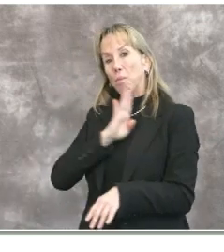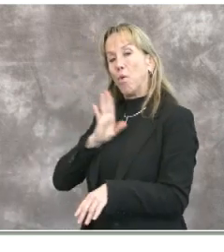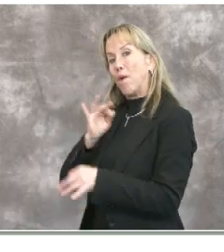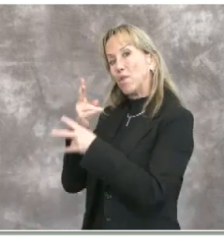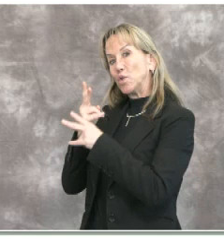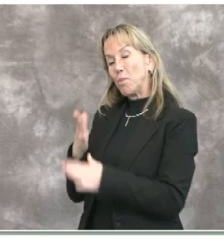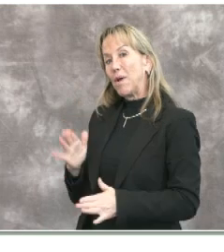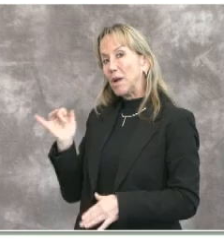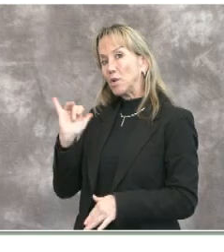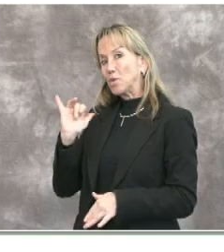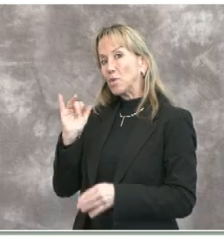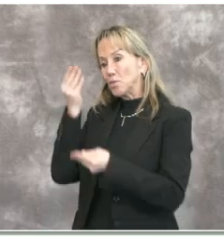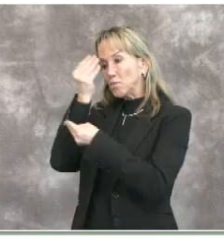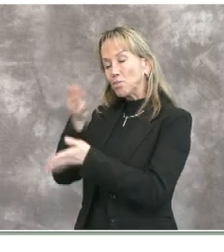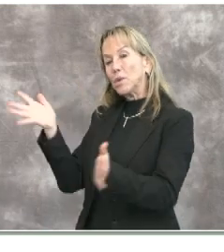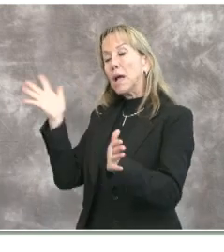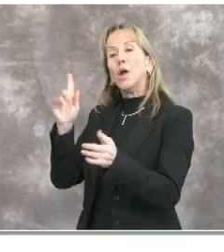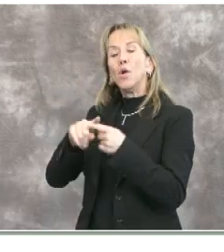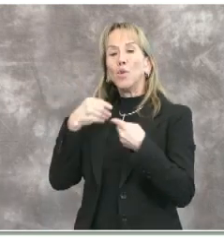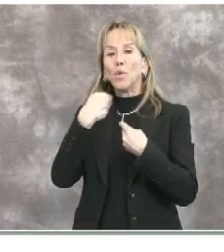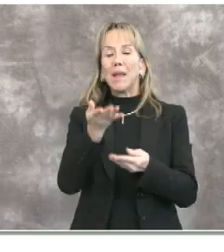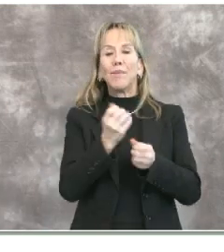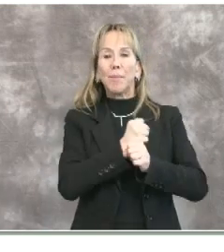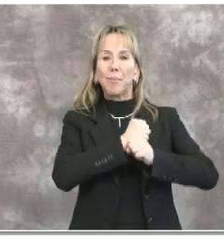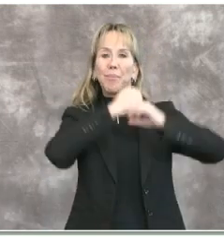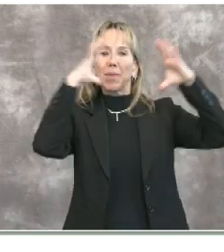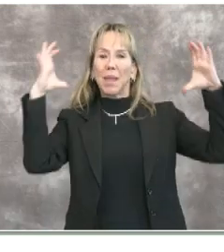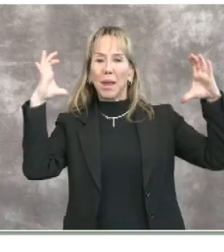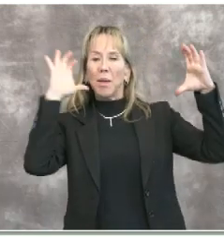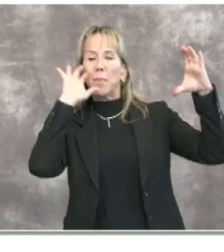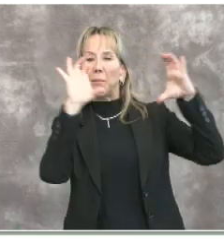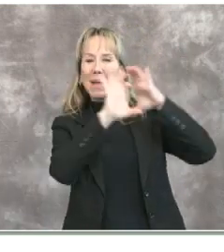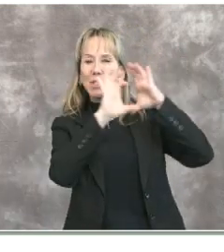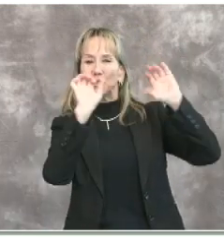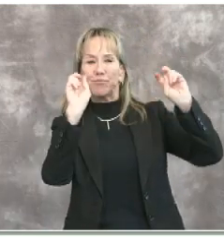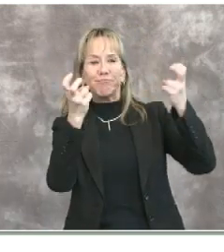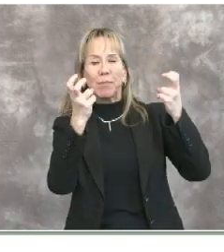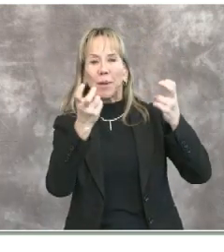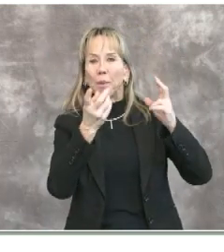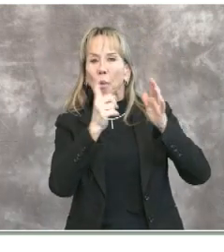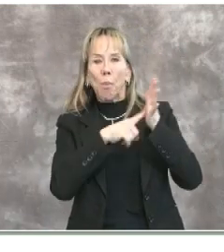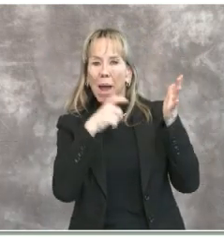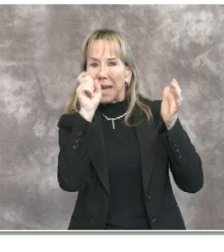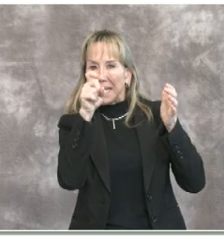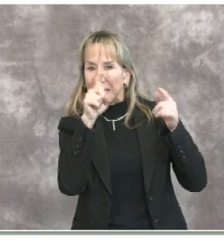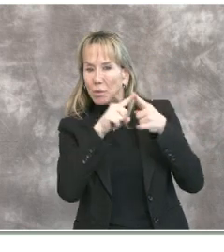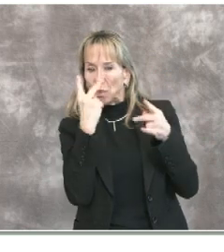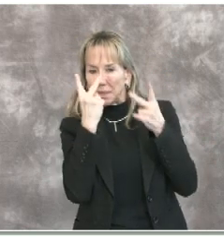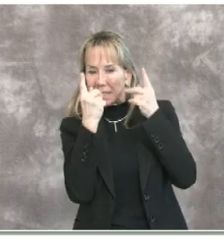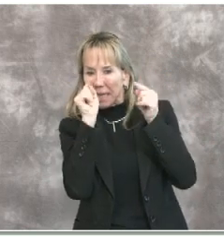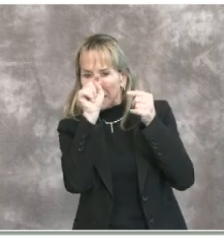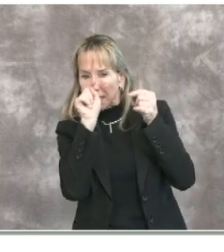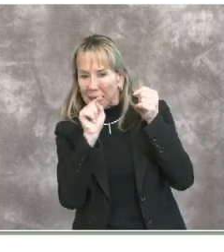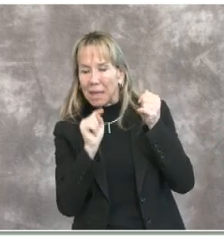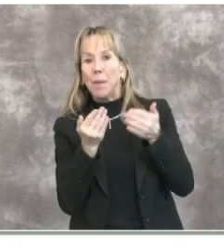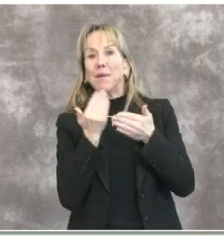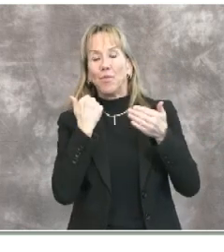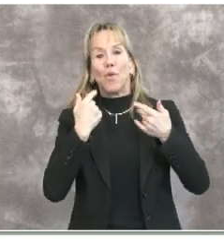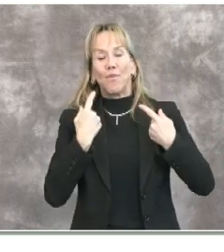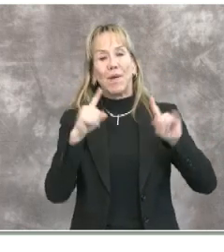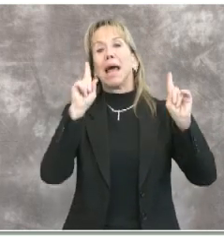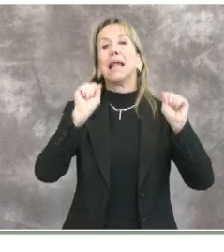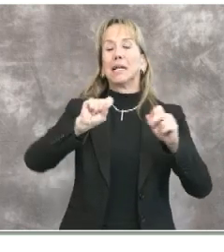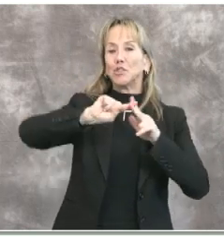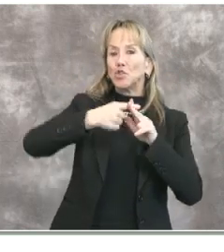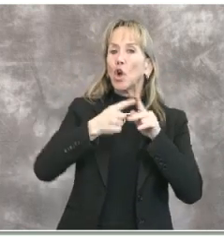tomorrow to paint the broad picture of what needs to happen before we can dial down to open up San